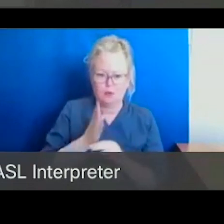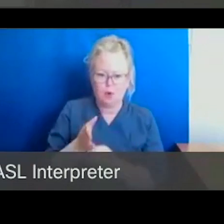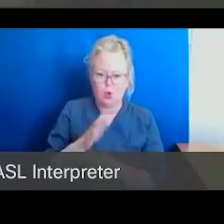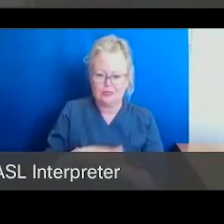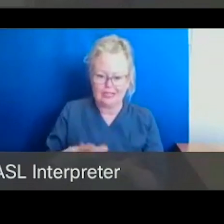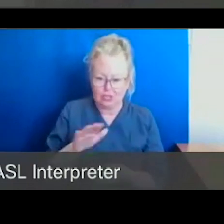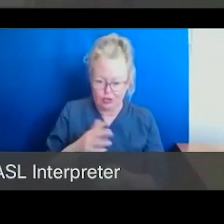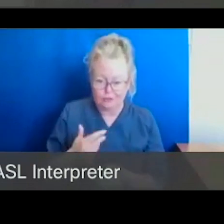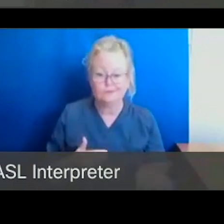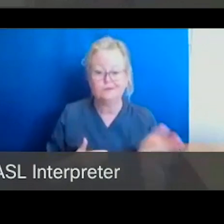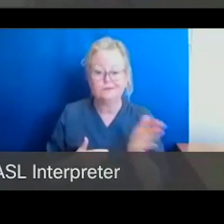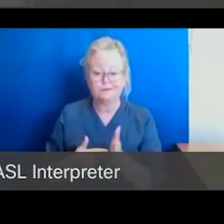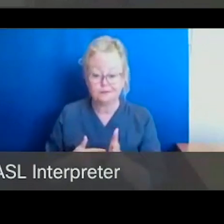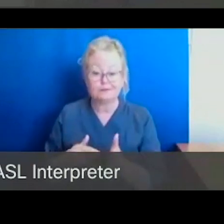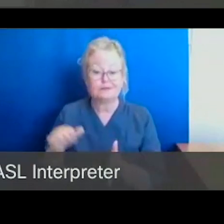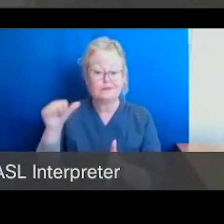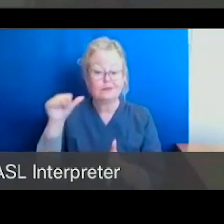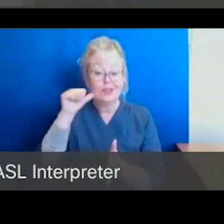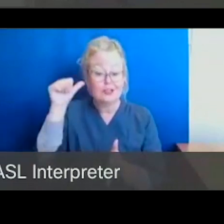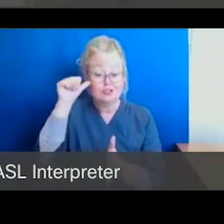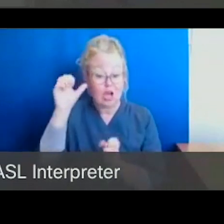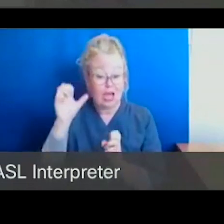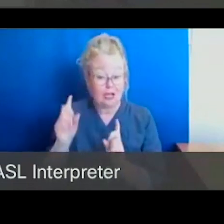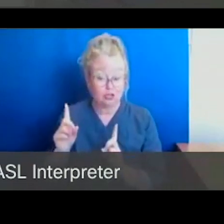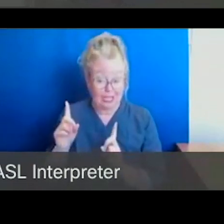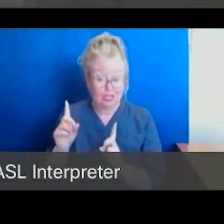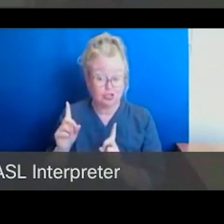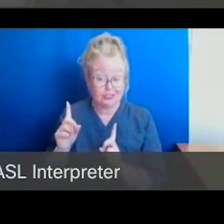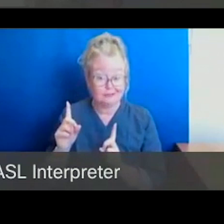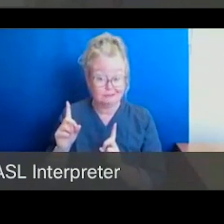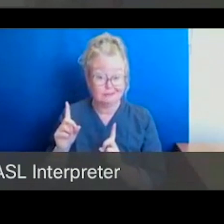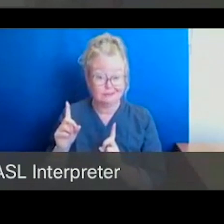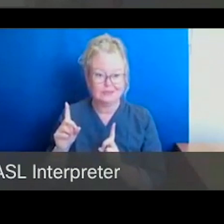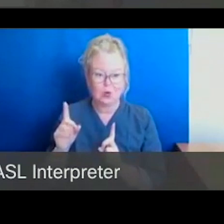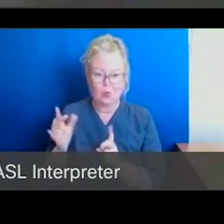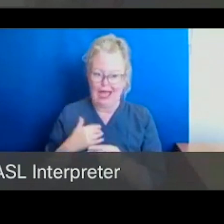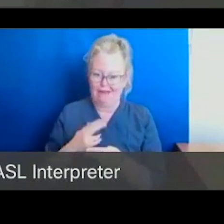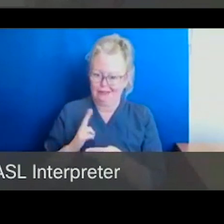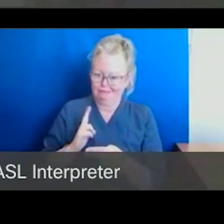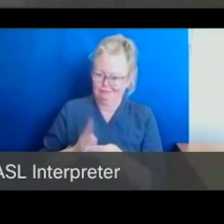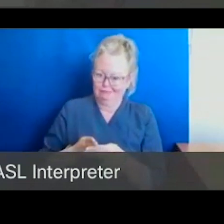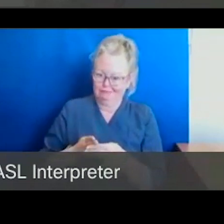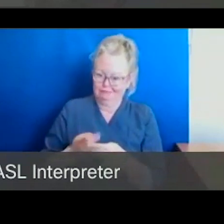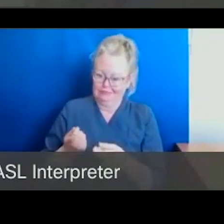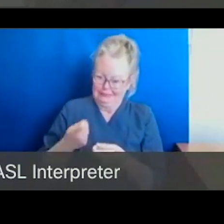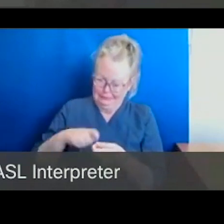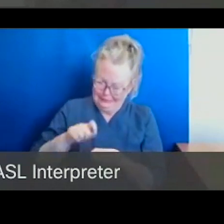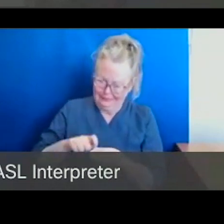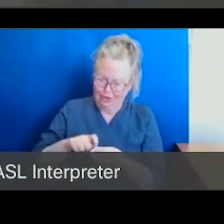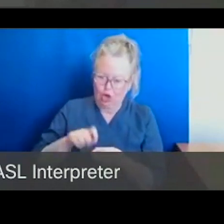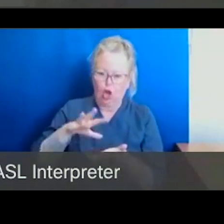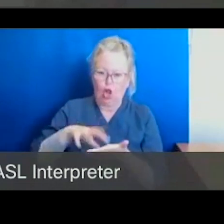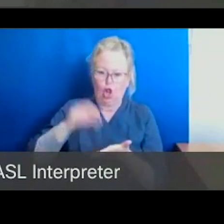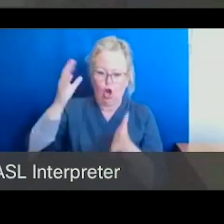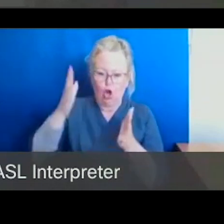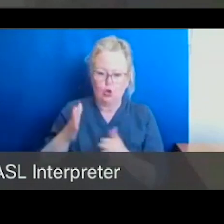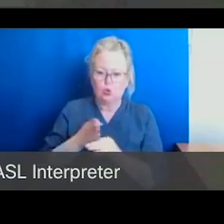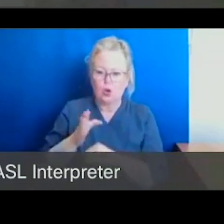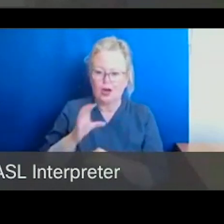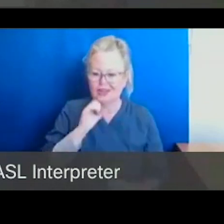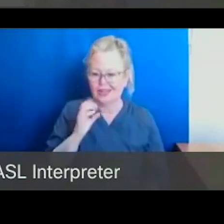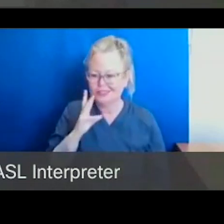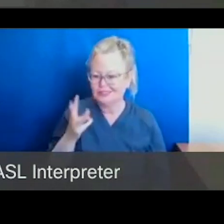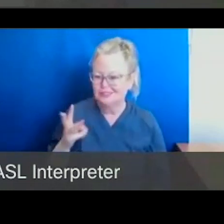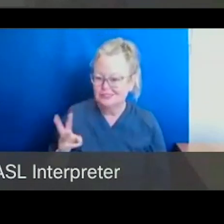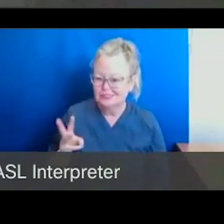Adult education, IES has a specific definition of adult ed. It's for learners who are at least 16 years